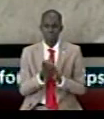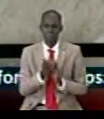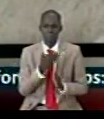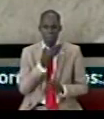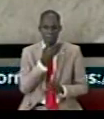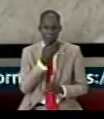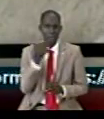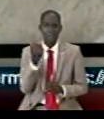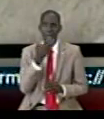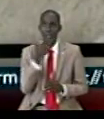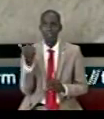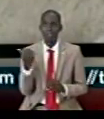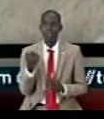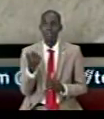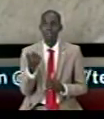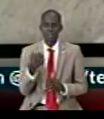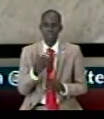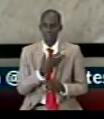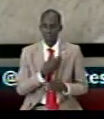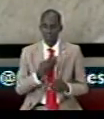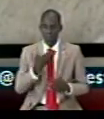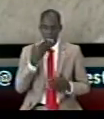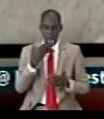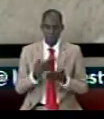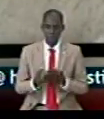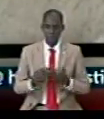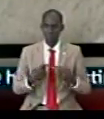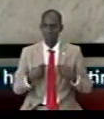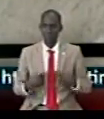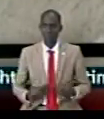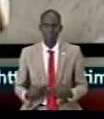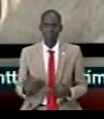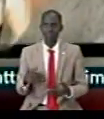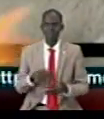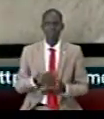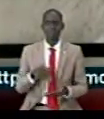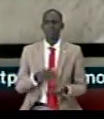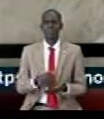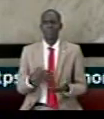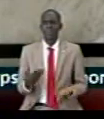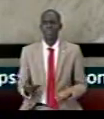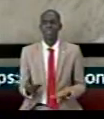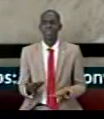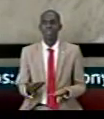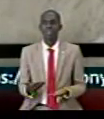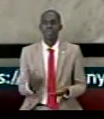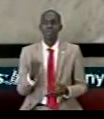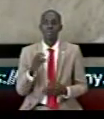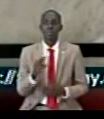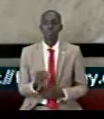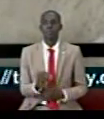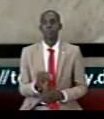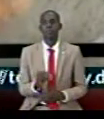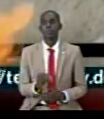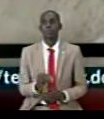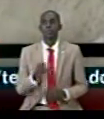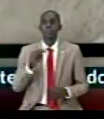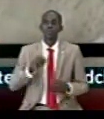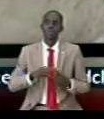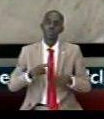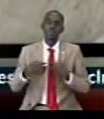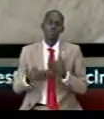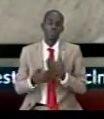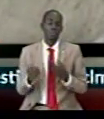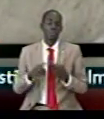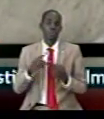Clothes that were not sizing me when I was sick started sizing me. I didn't even know where my belt was again. So I had to go back to the